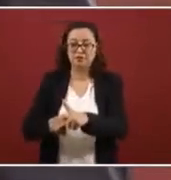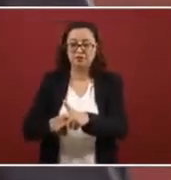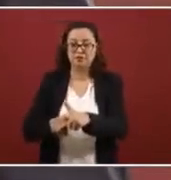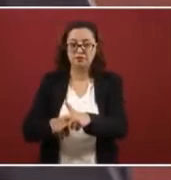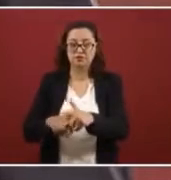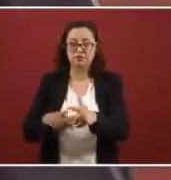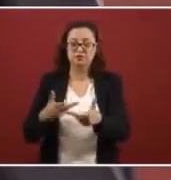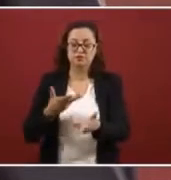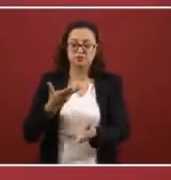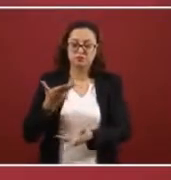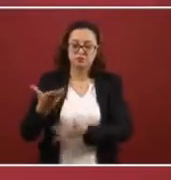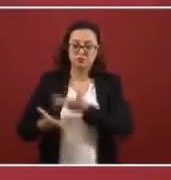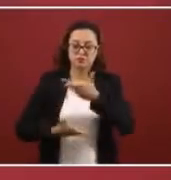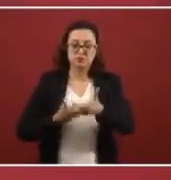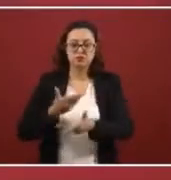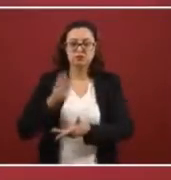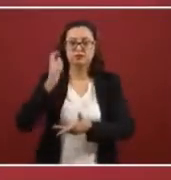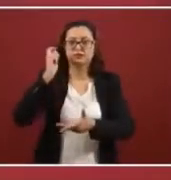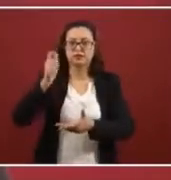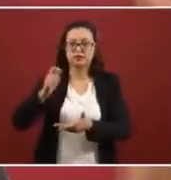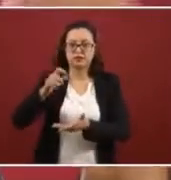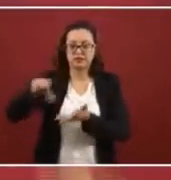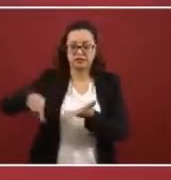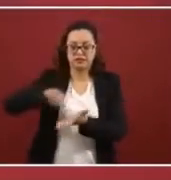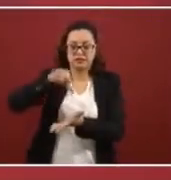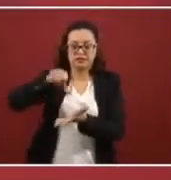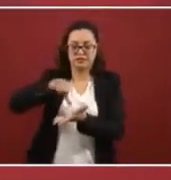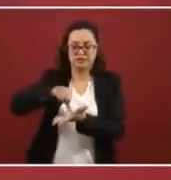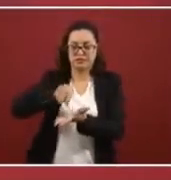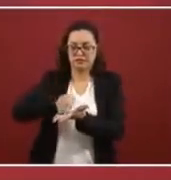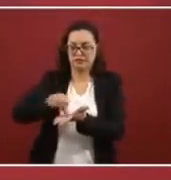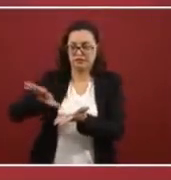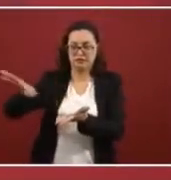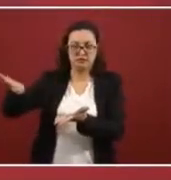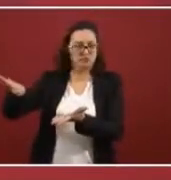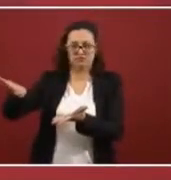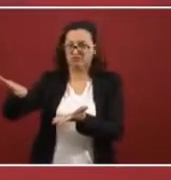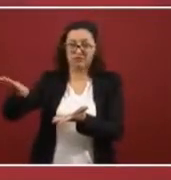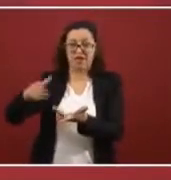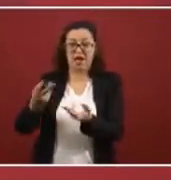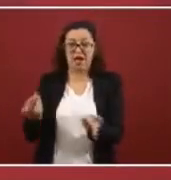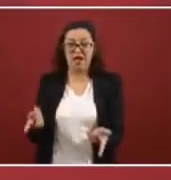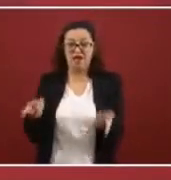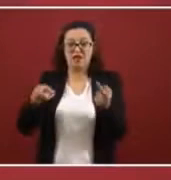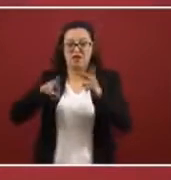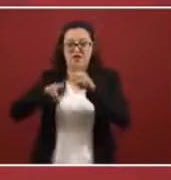from the periphery to the center. That is to say, those that do not attend